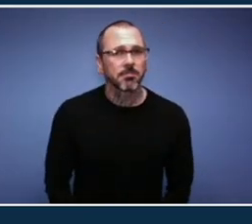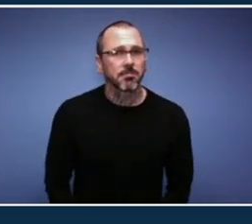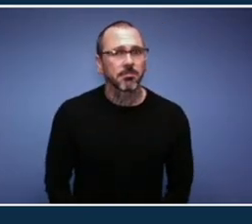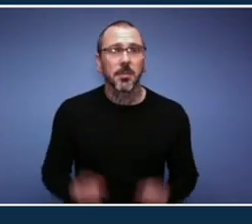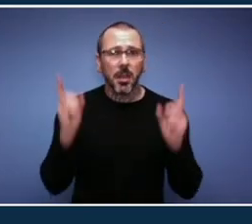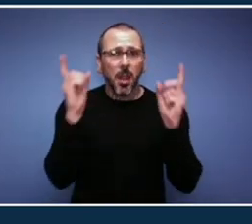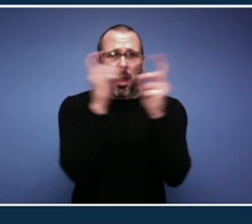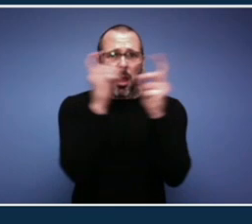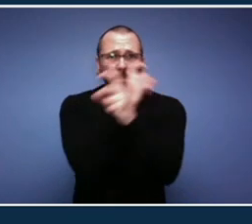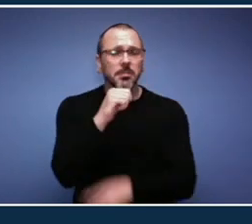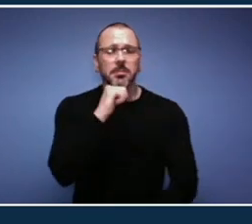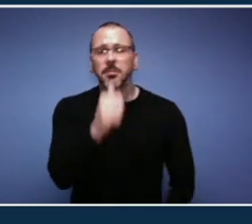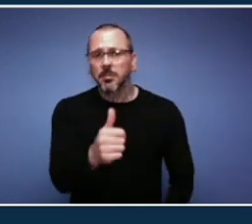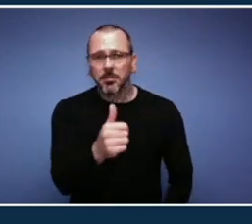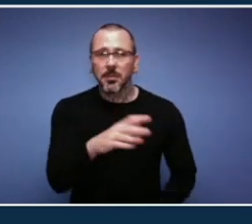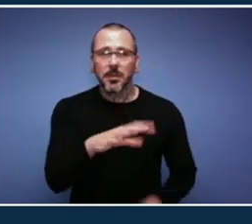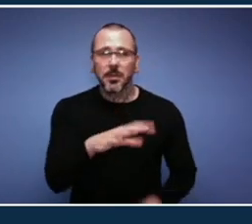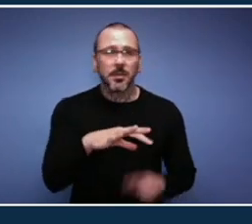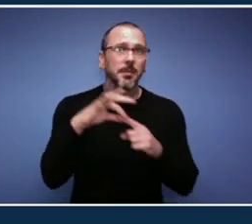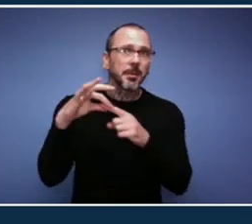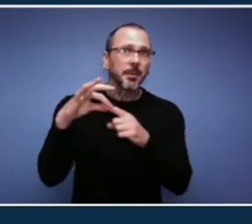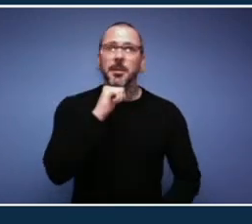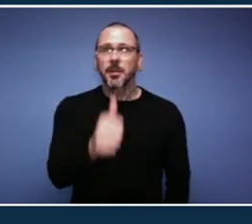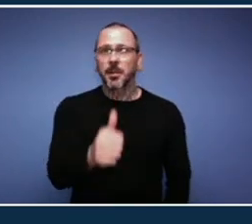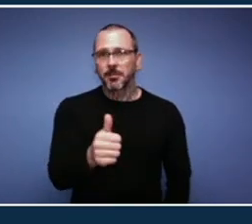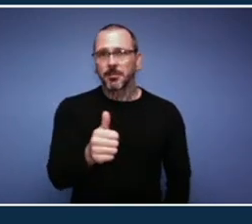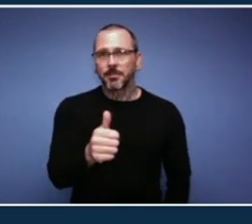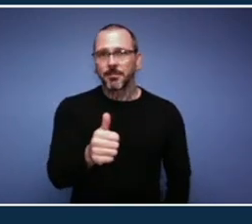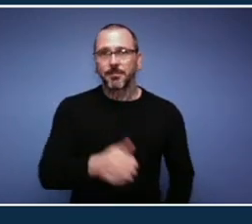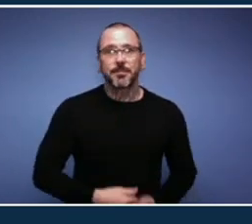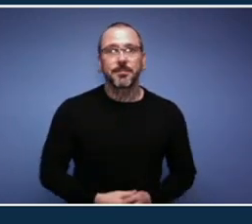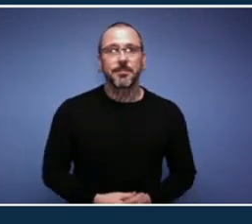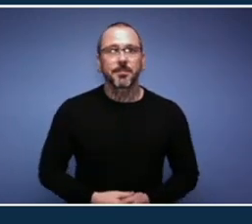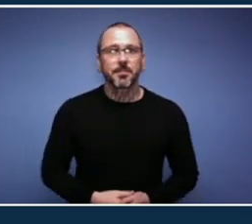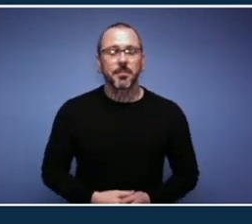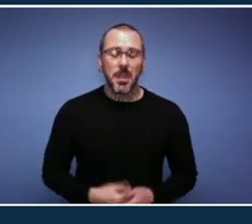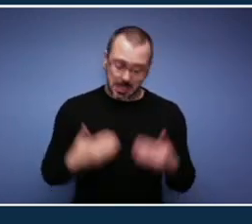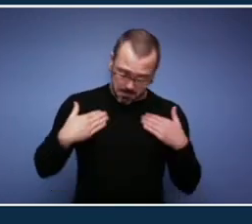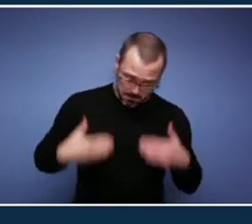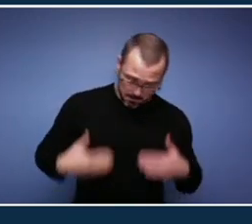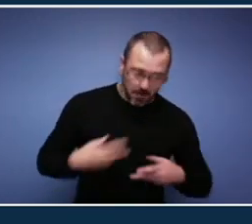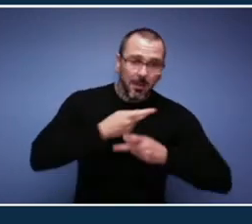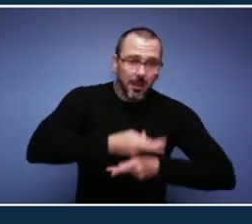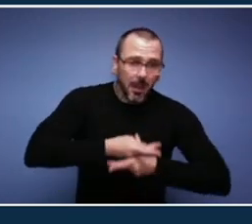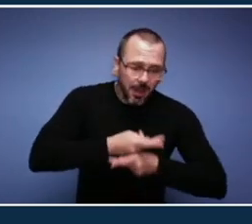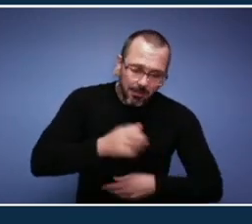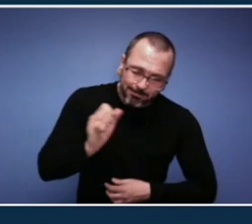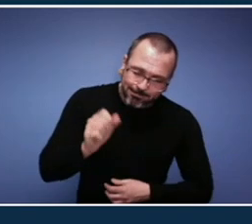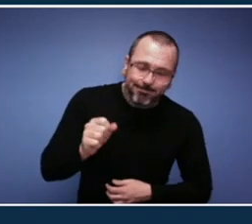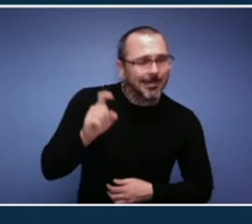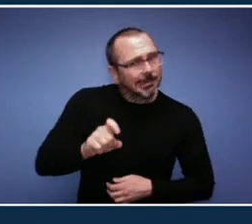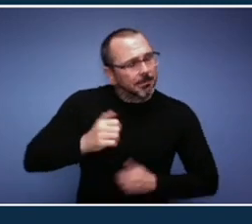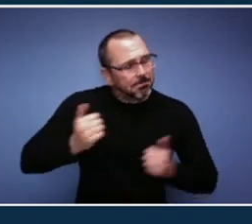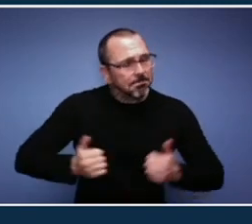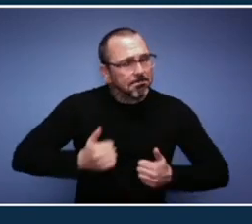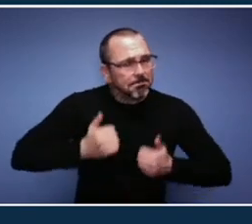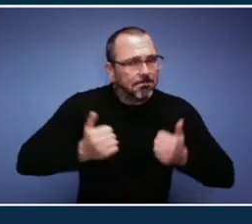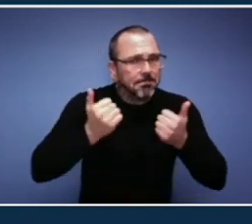complex. I require a lot of physical care, yes, but at the end of the day, my needs are the same. I need